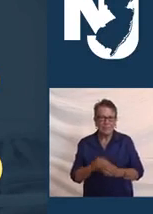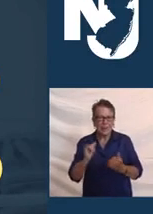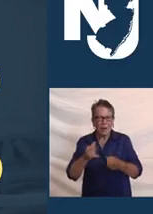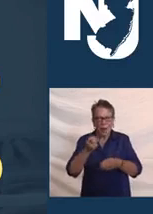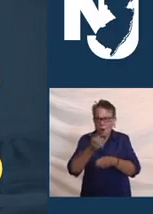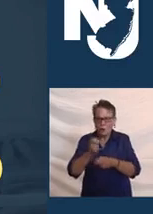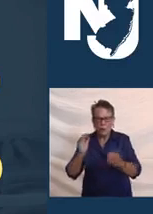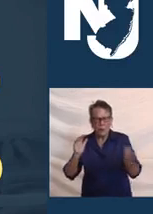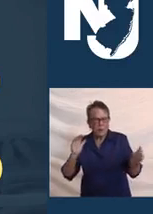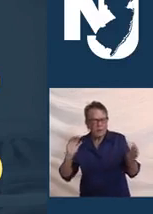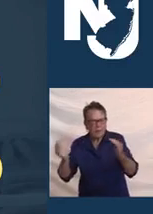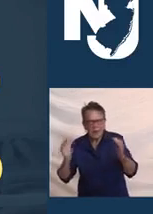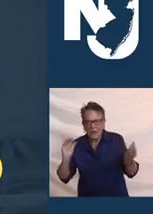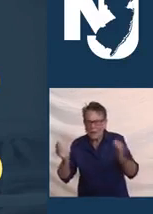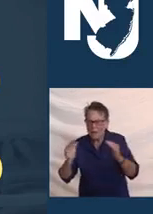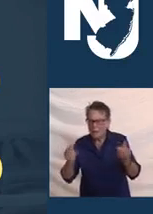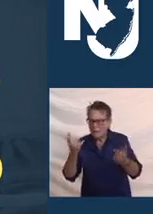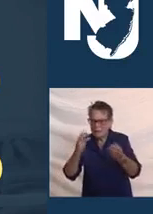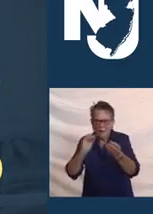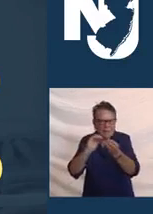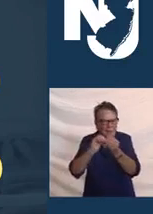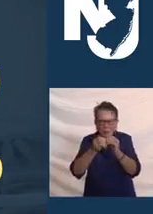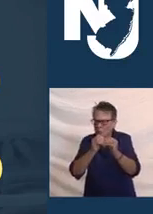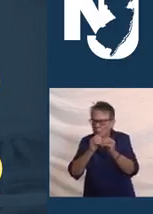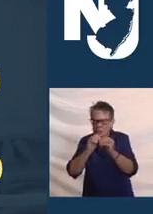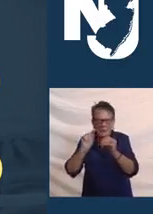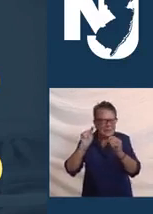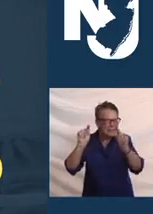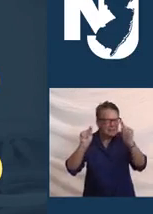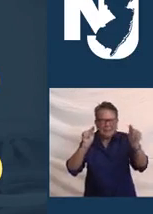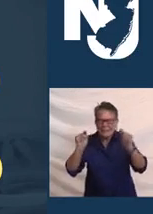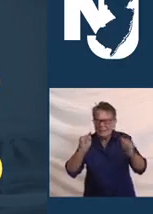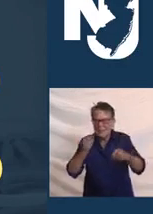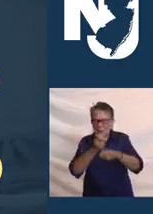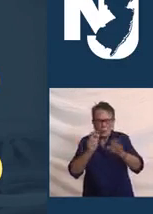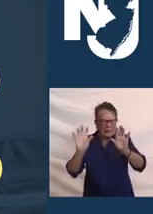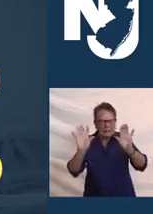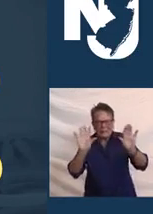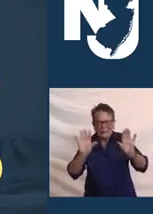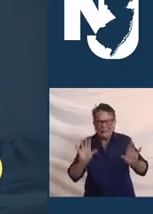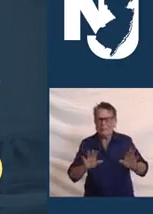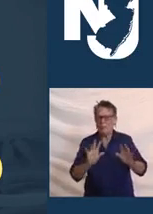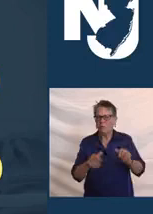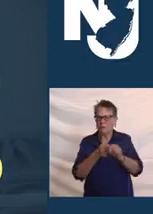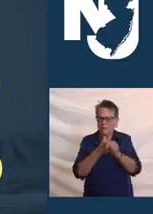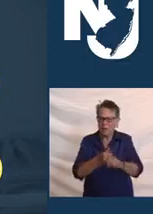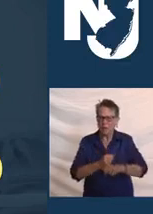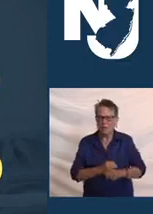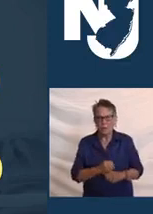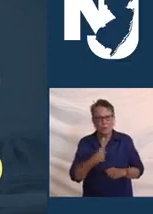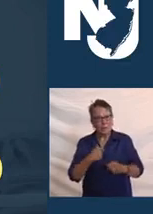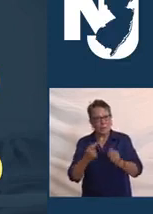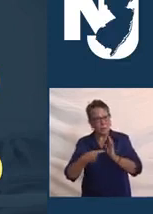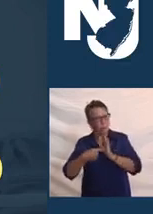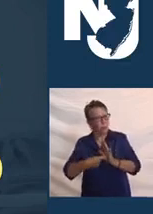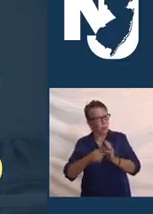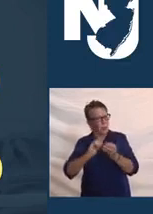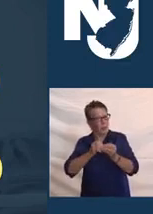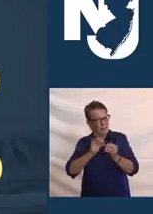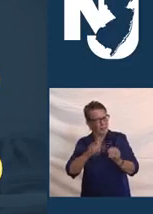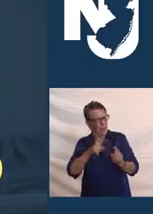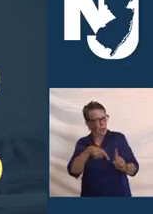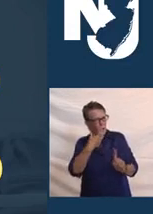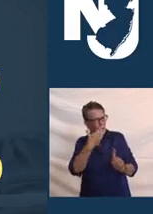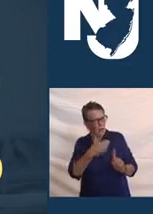in data sets, but these numbers are nonetheless very illustrative. So too are these numbers. For the period August